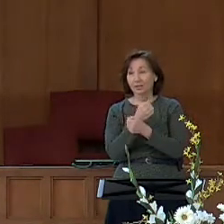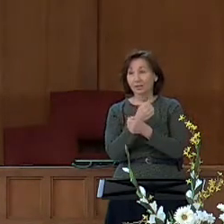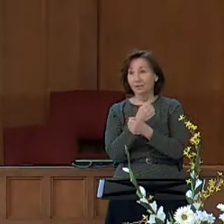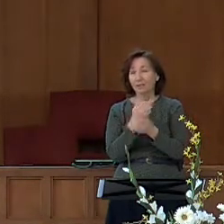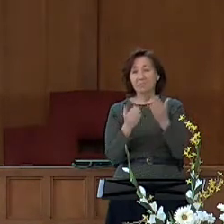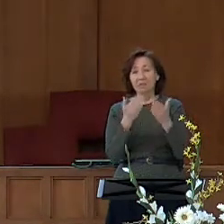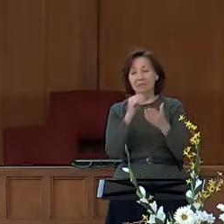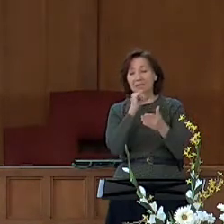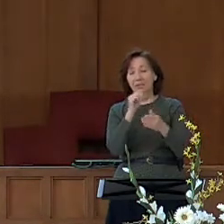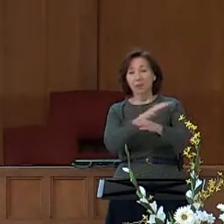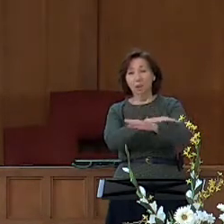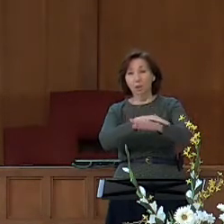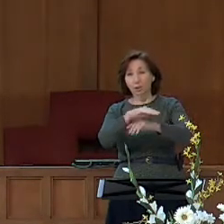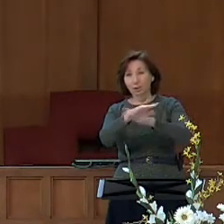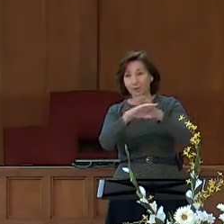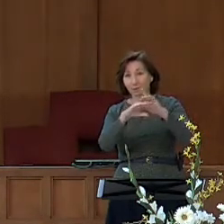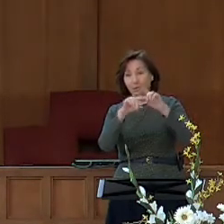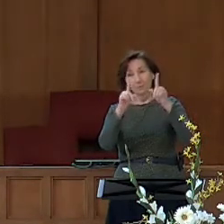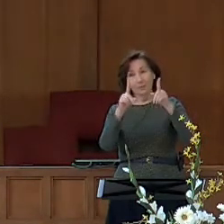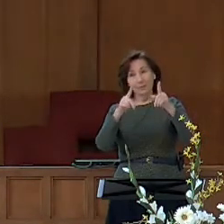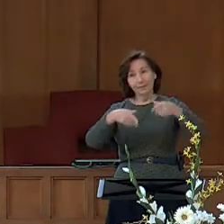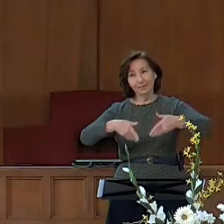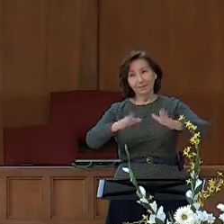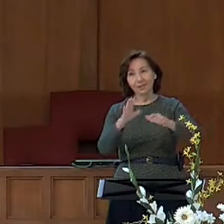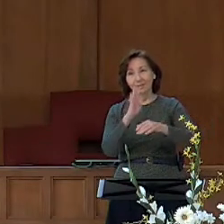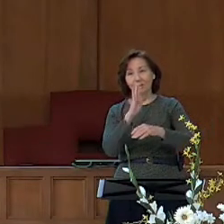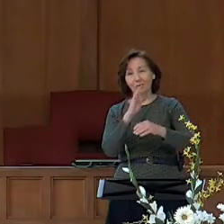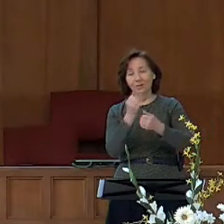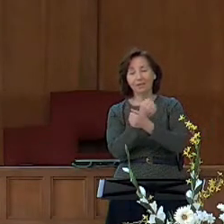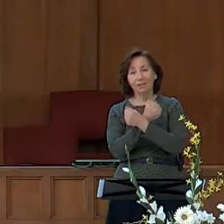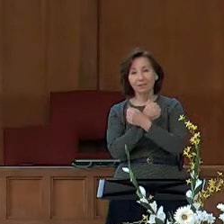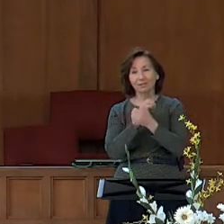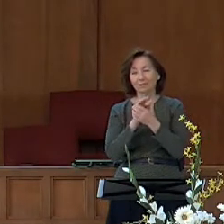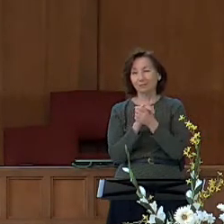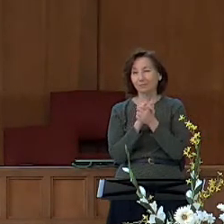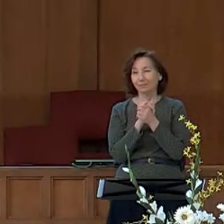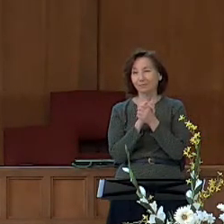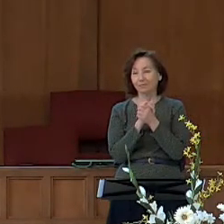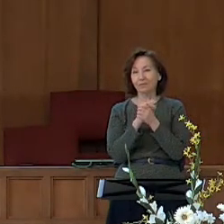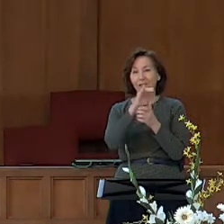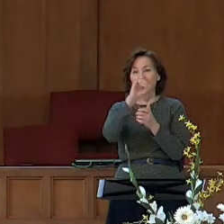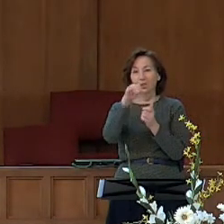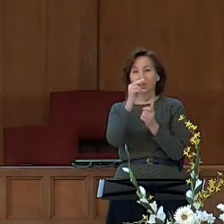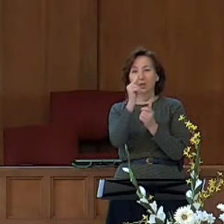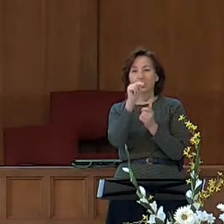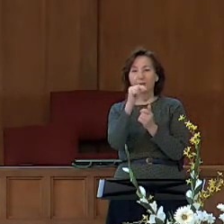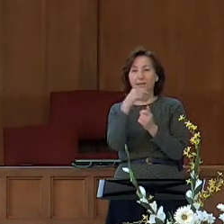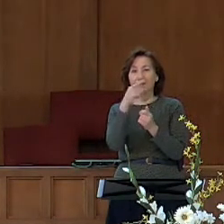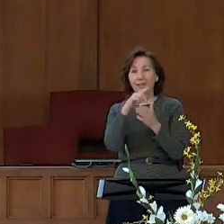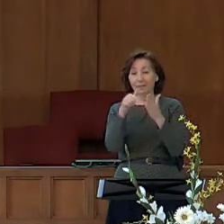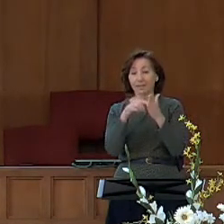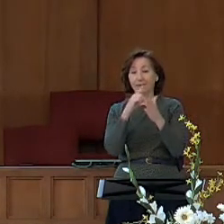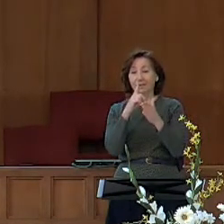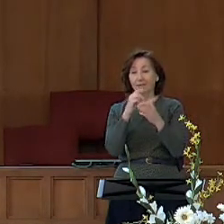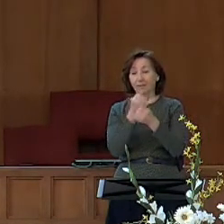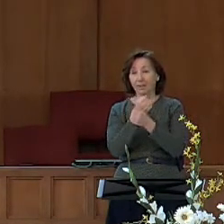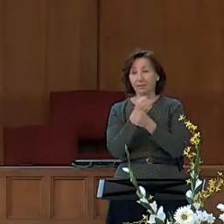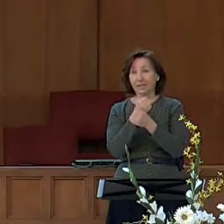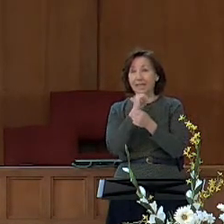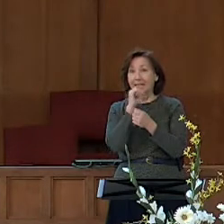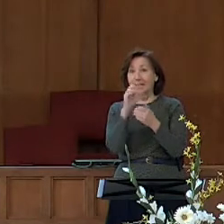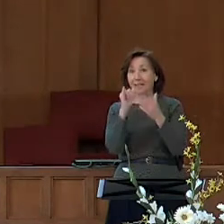may be sometimes, let's talk love. John says, this is love. It is not that